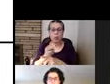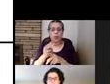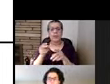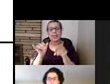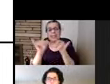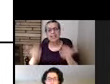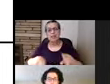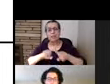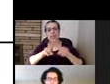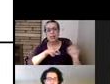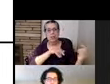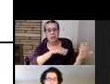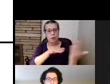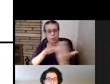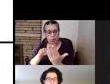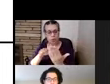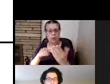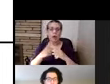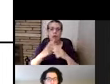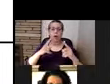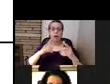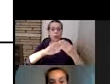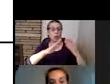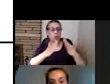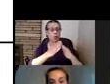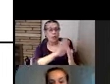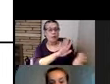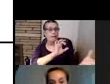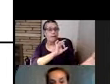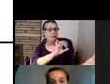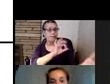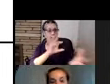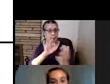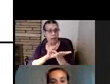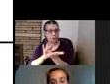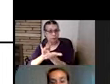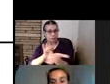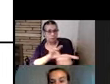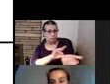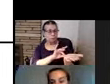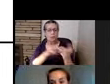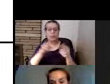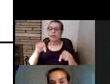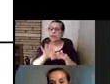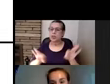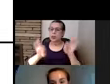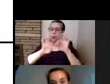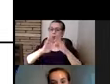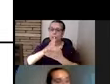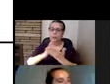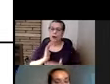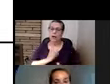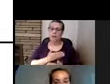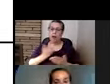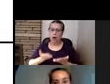ways. Based on community feedback and discussions over the past several years, we have made this a critical component of our proposal and